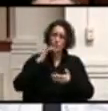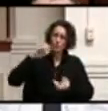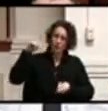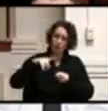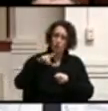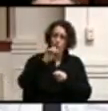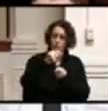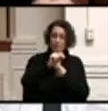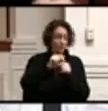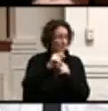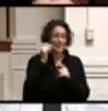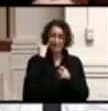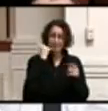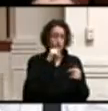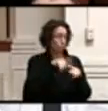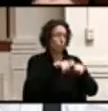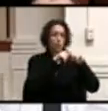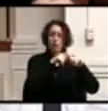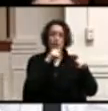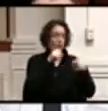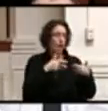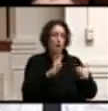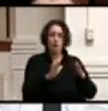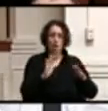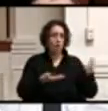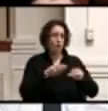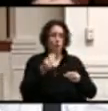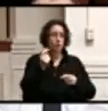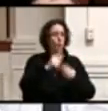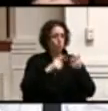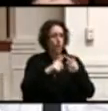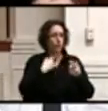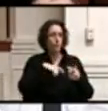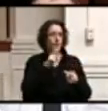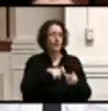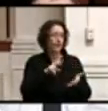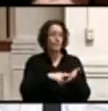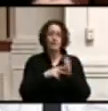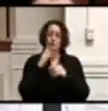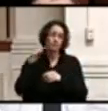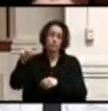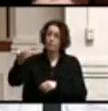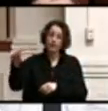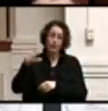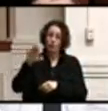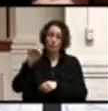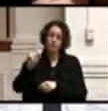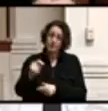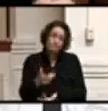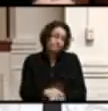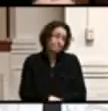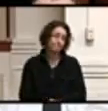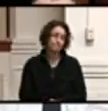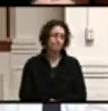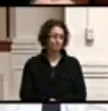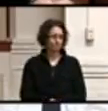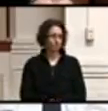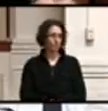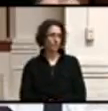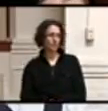situation by even pausing hiring. It's just another thing to consider.